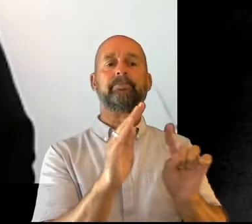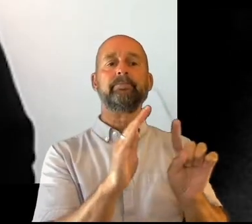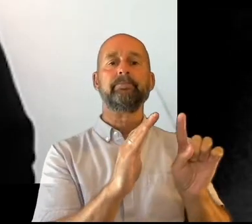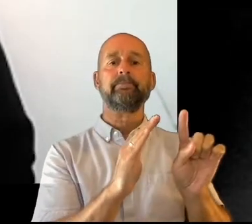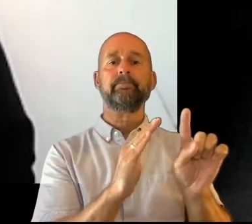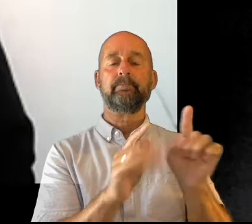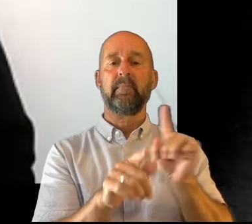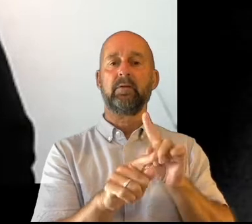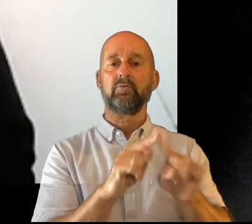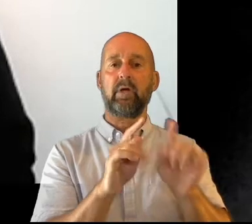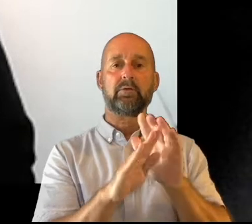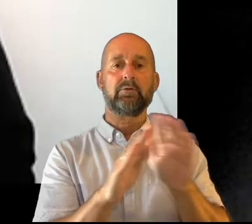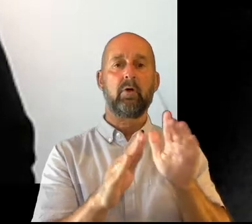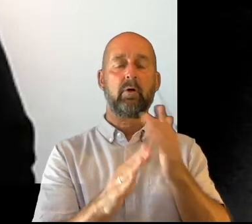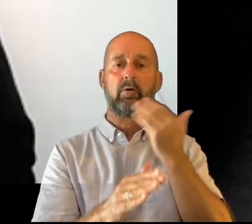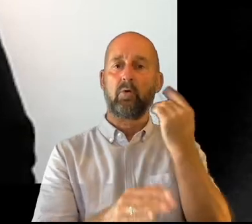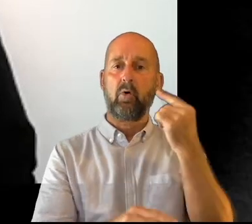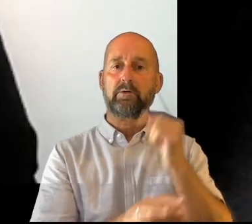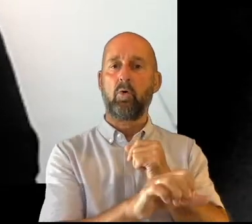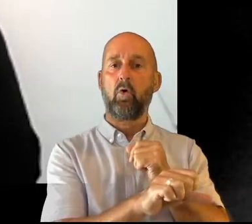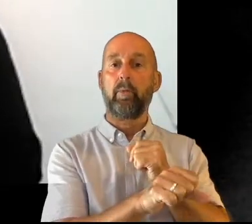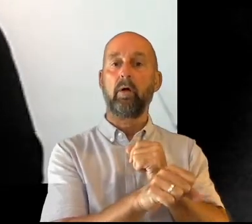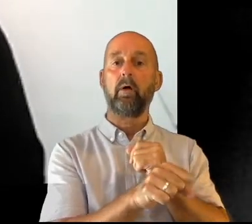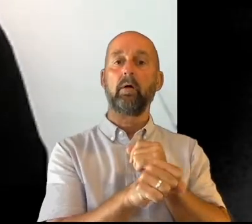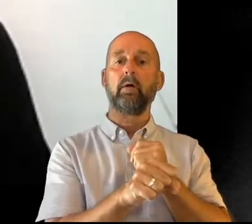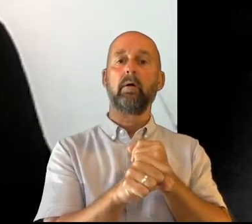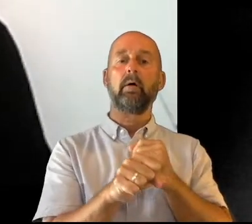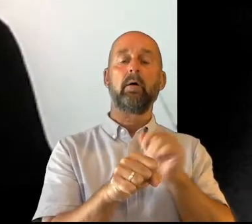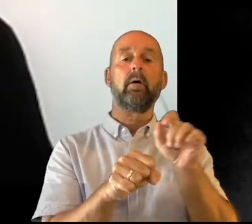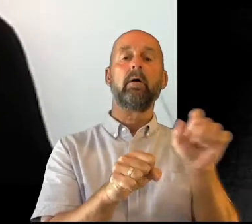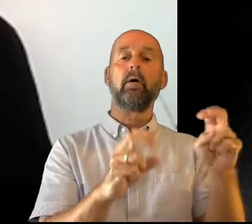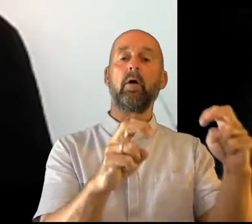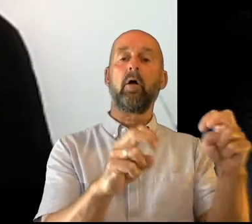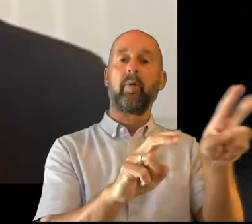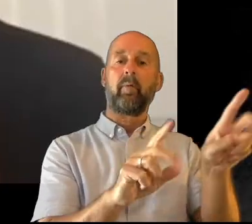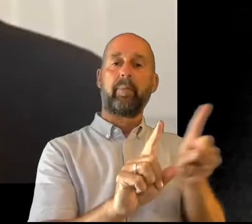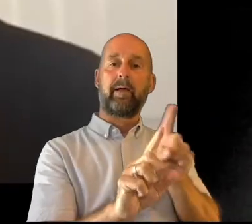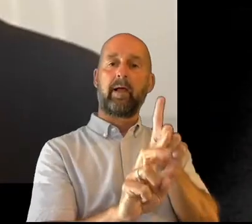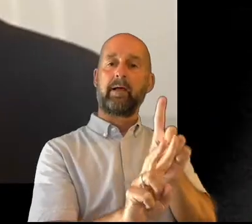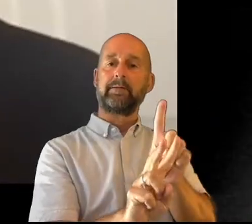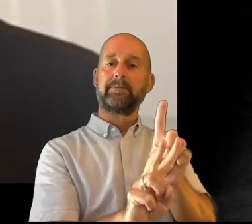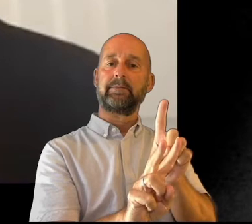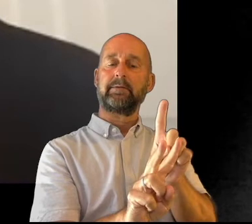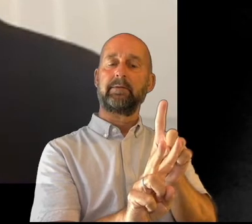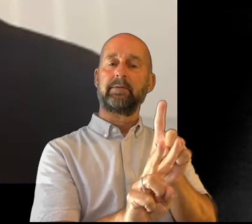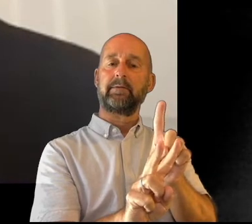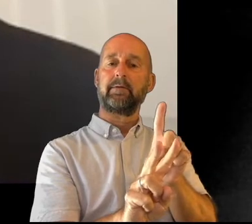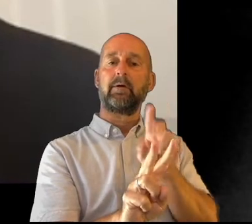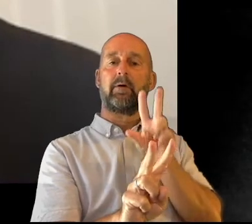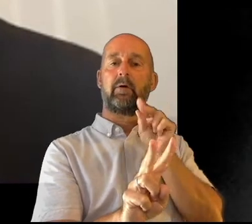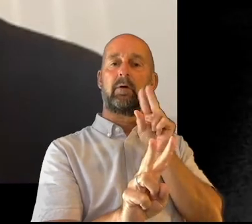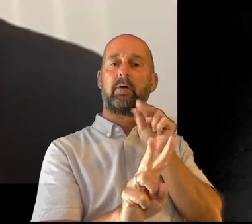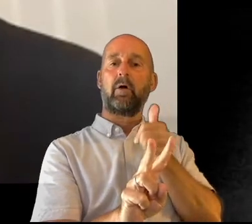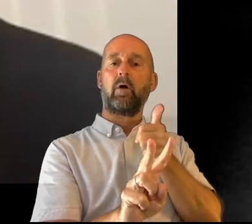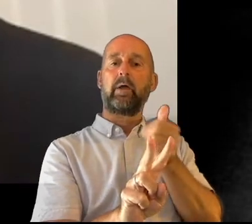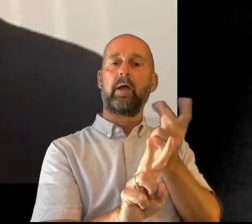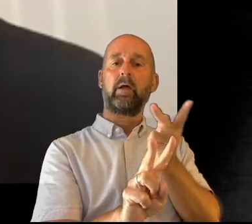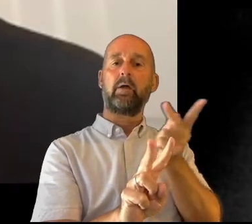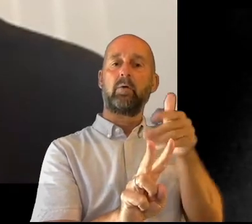He tries hard not to make a noise opening the door and stands behind the couple. Okay, you're free